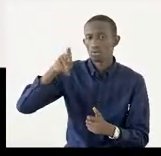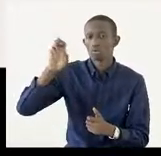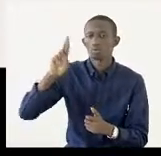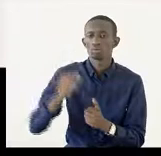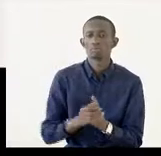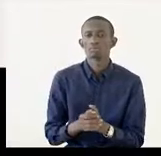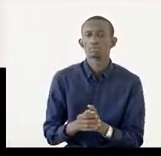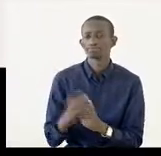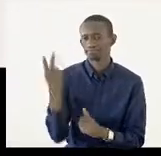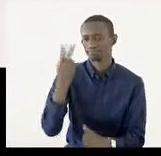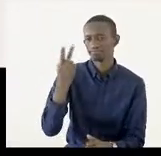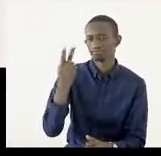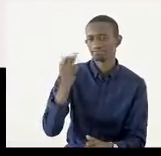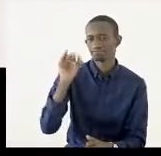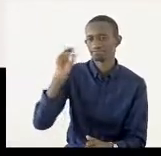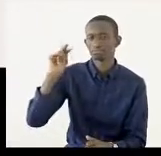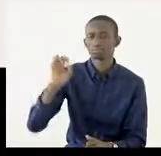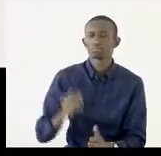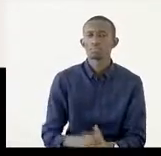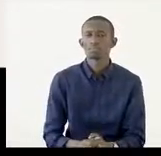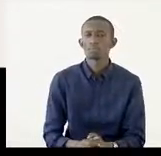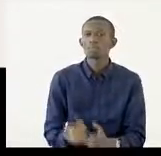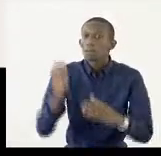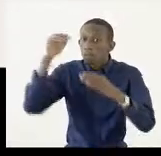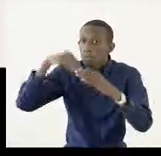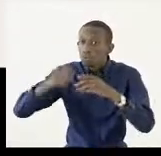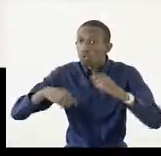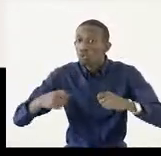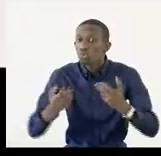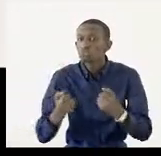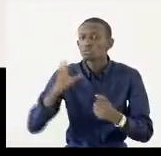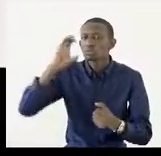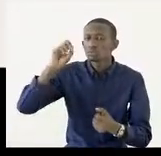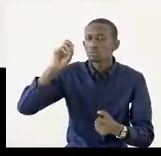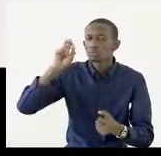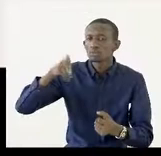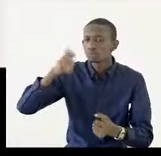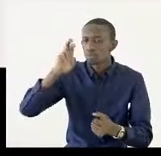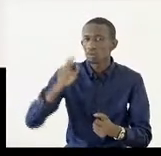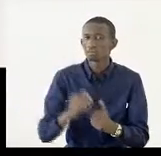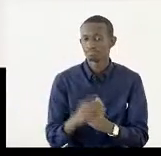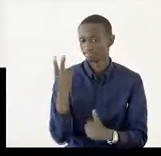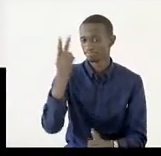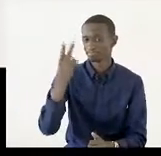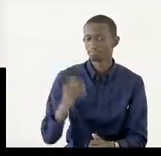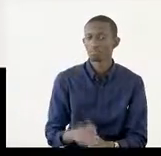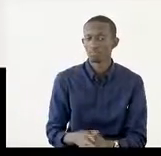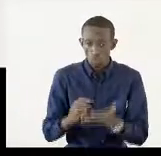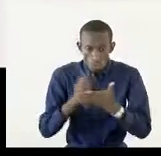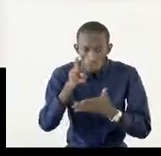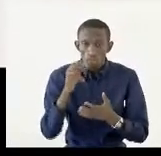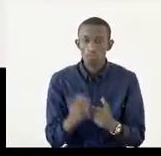nitrate. In the reaction, you have copper 2 ions, which are reduced copper 1 oxide. So